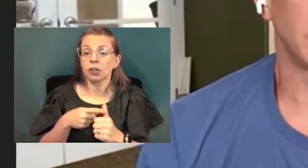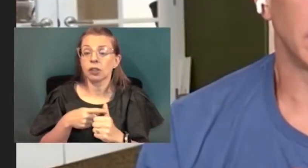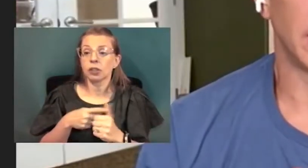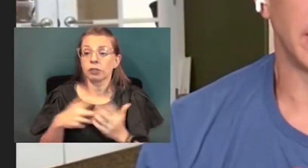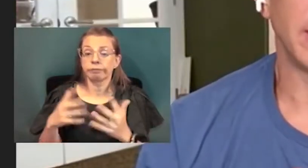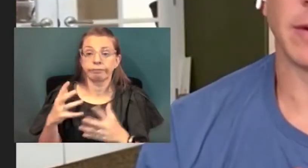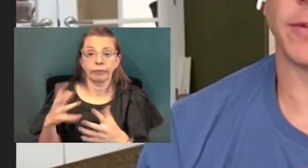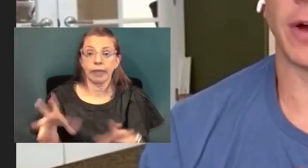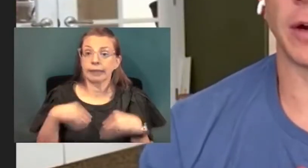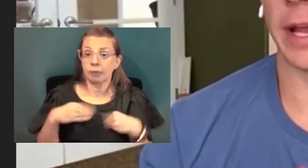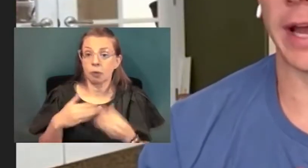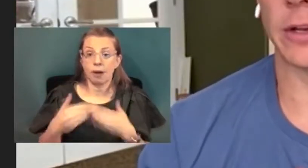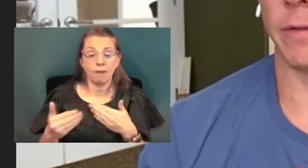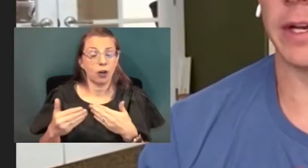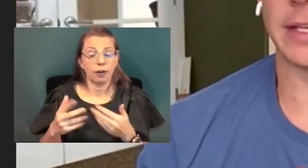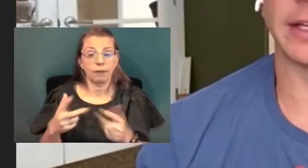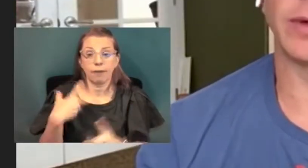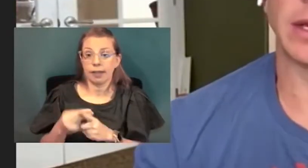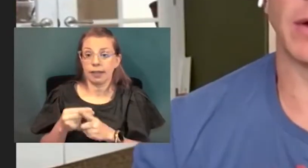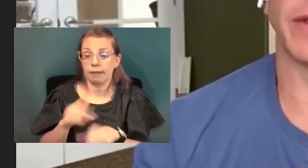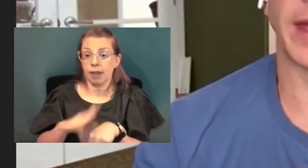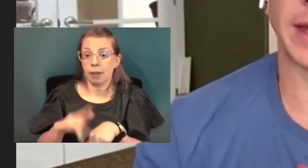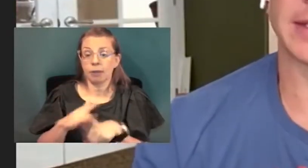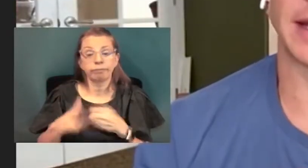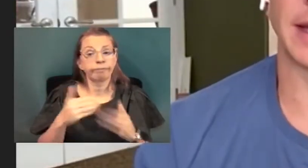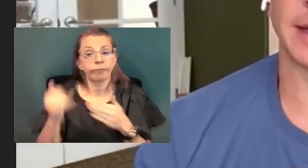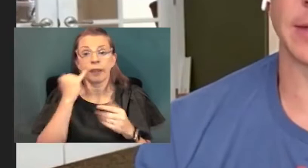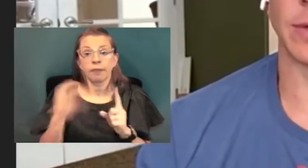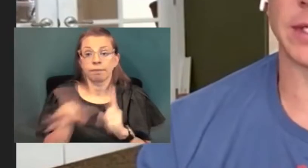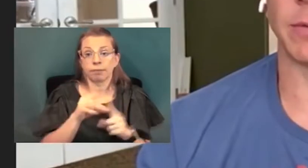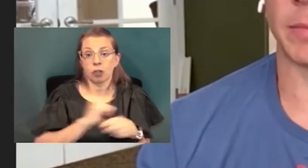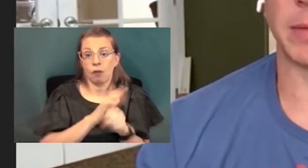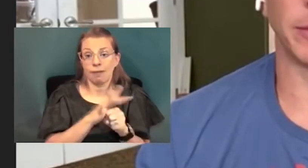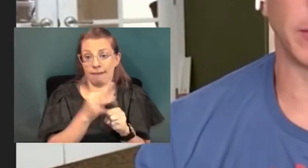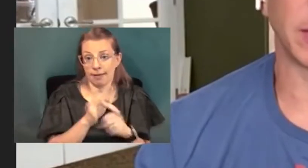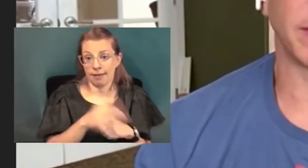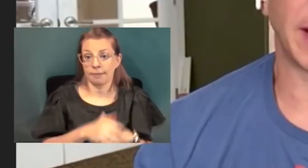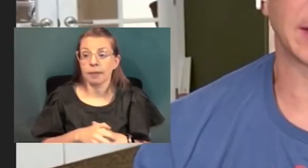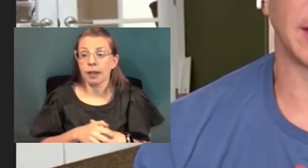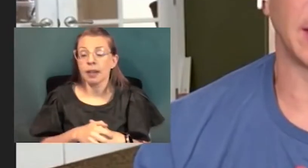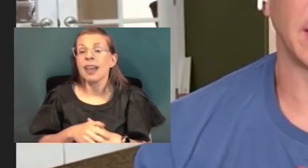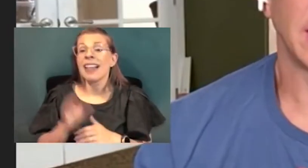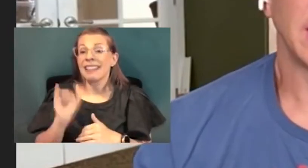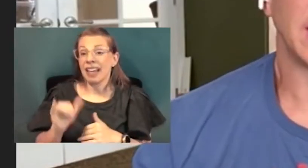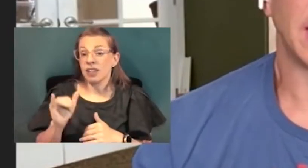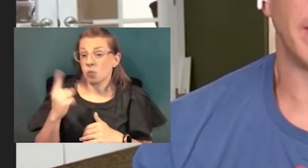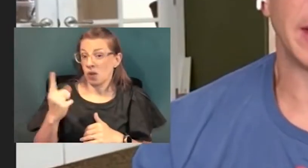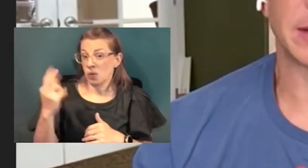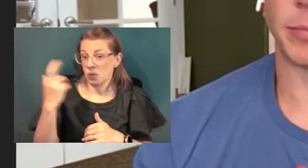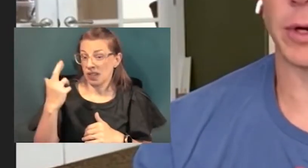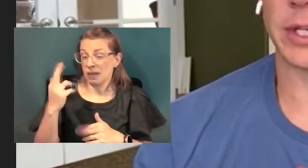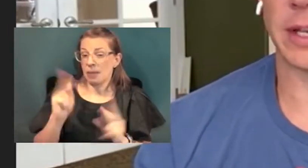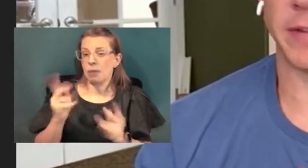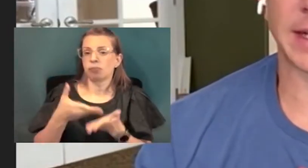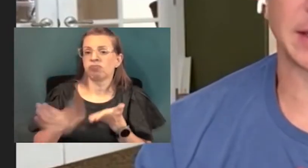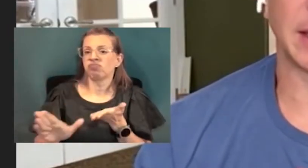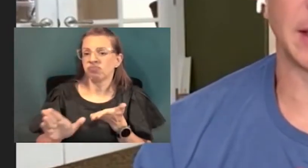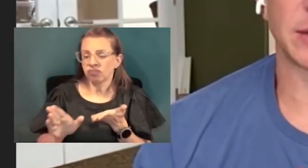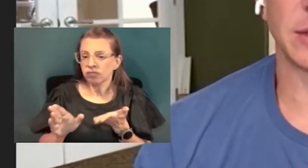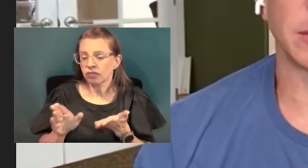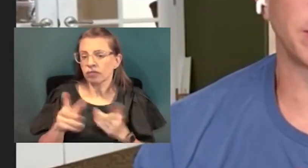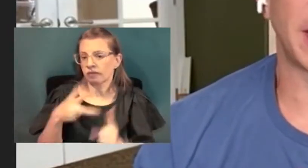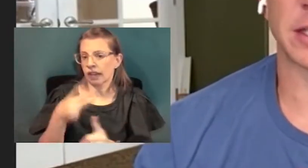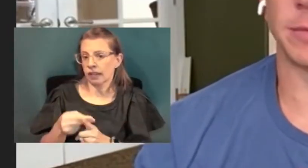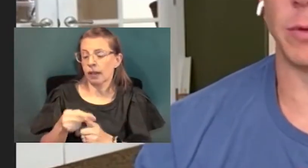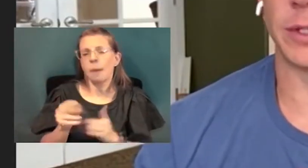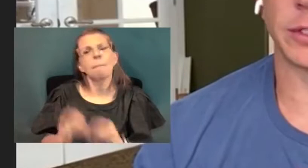available. Even if you've already had COVID-19, we know that that is cited as a reason why people don't get vaccinated. And it's important to get vaccinated